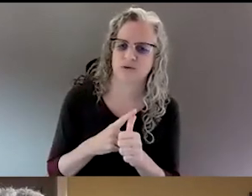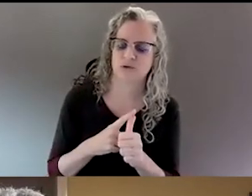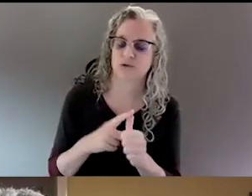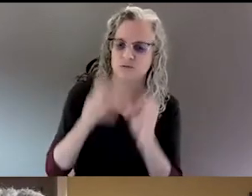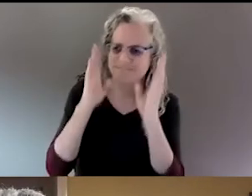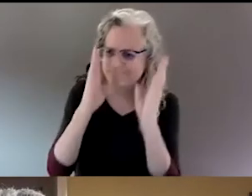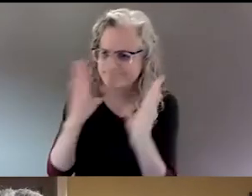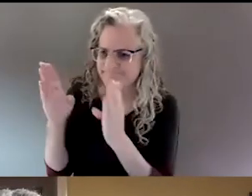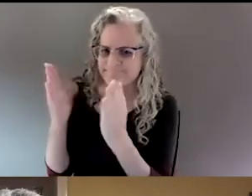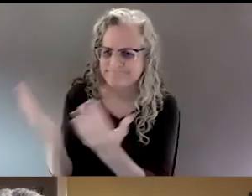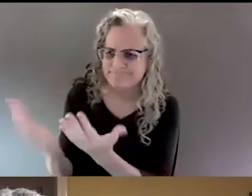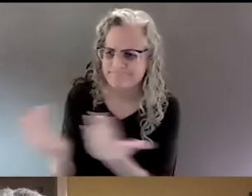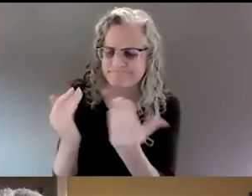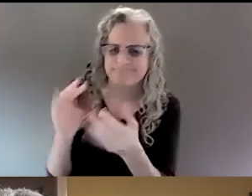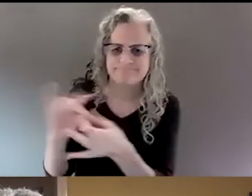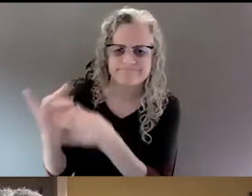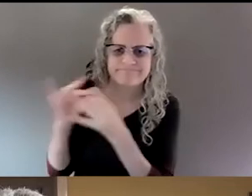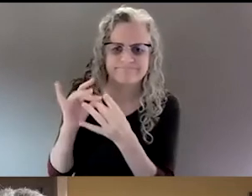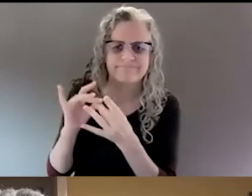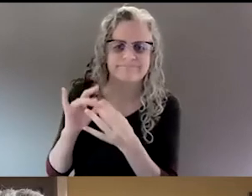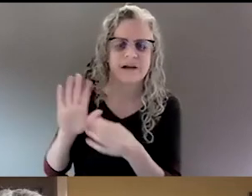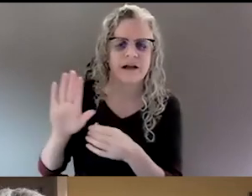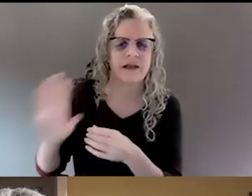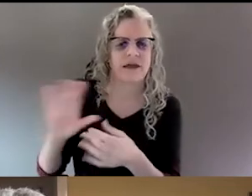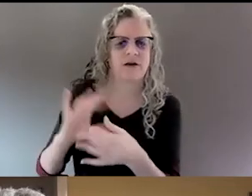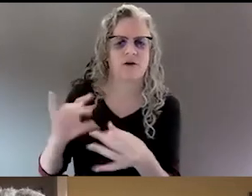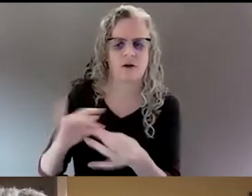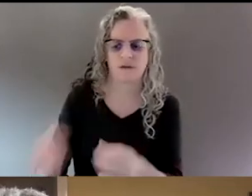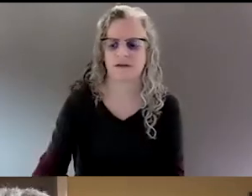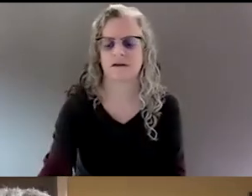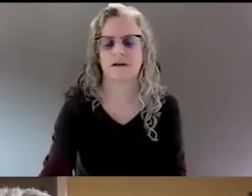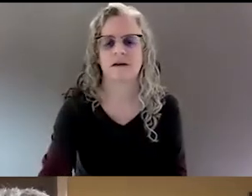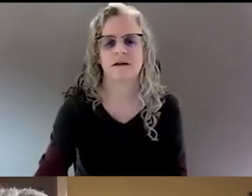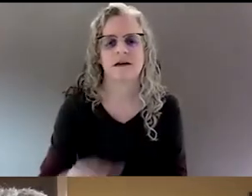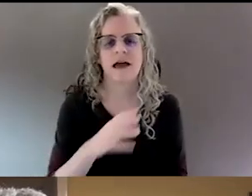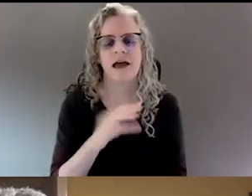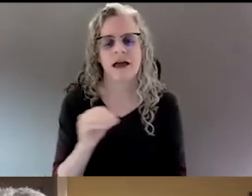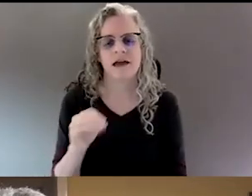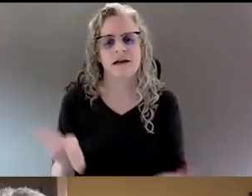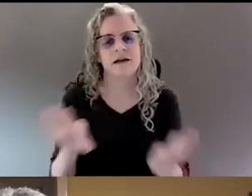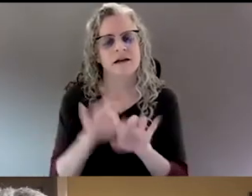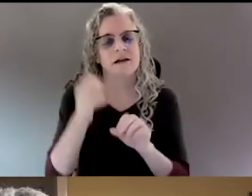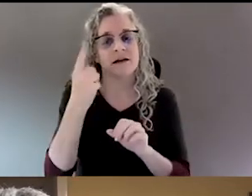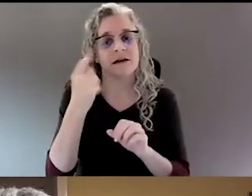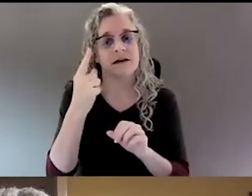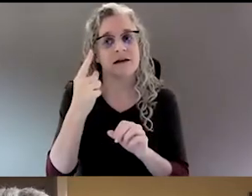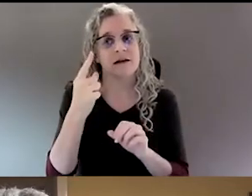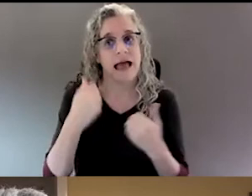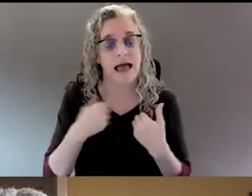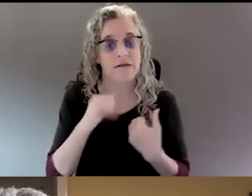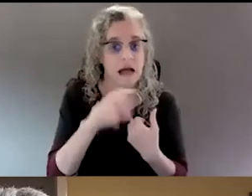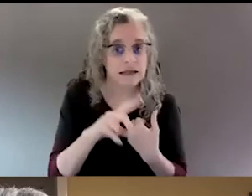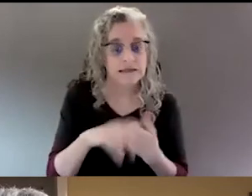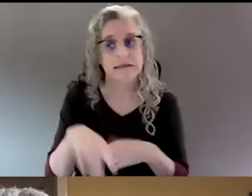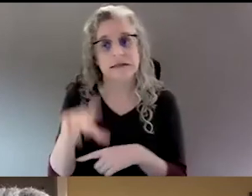they are, and to remember that having an intellectual and developmental disability does not